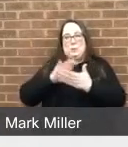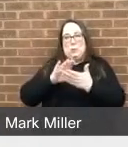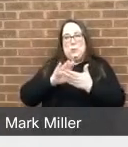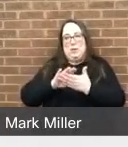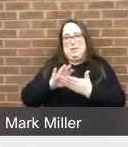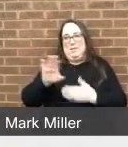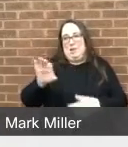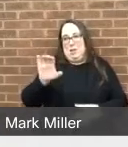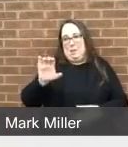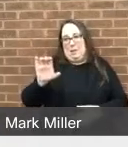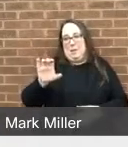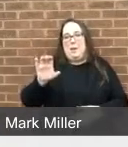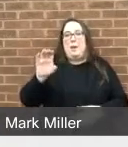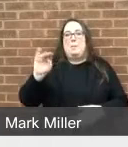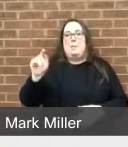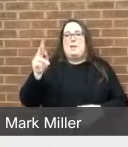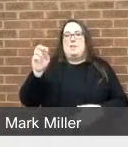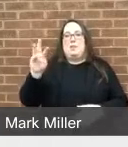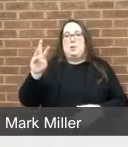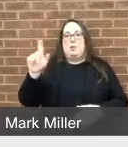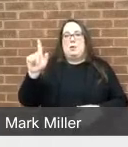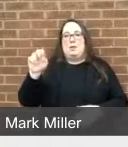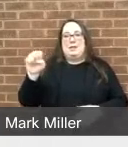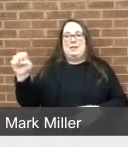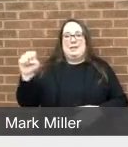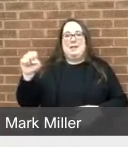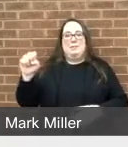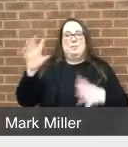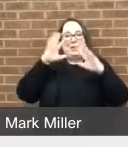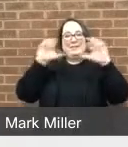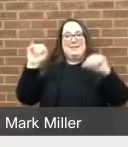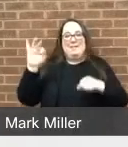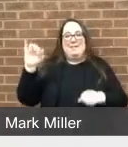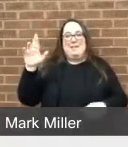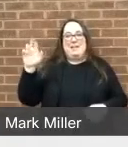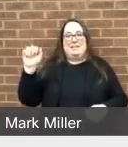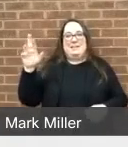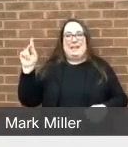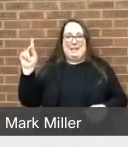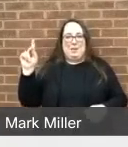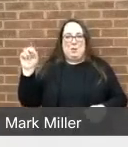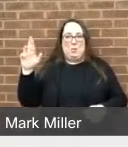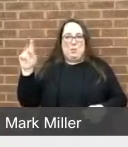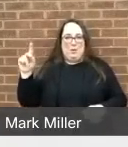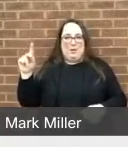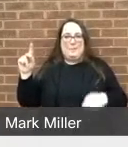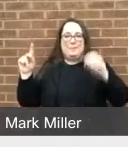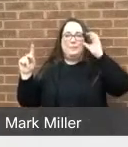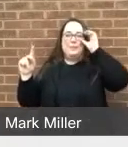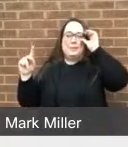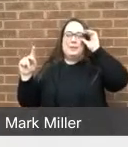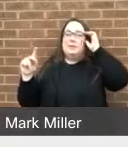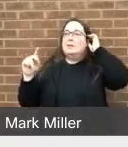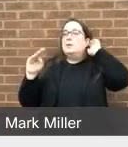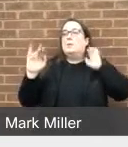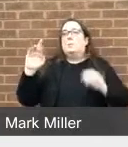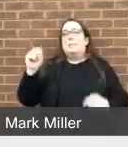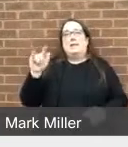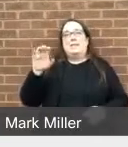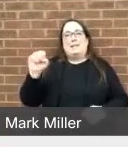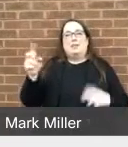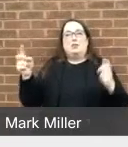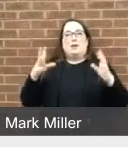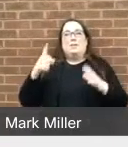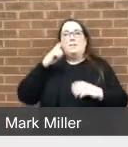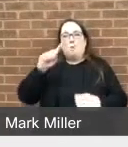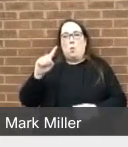Lee, President of FastTech Incorporated. Ning Li, Director of Community Affairs of the Howard